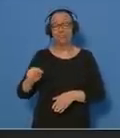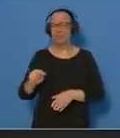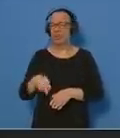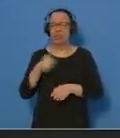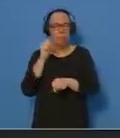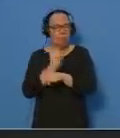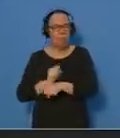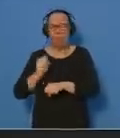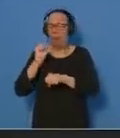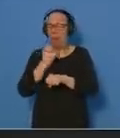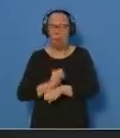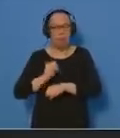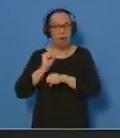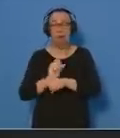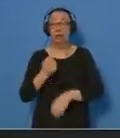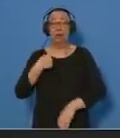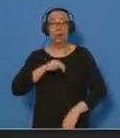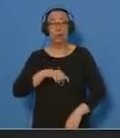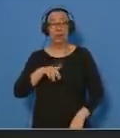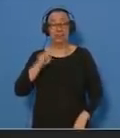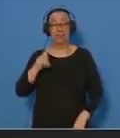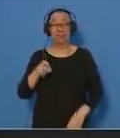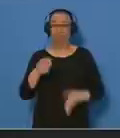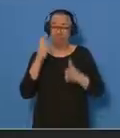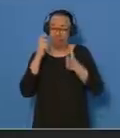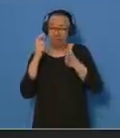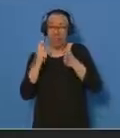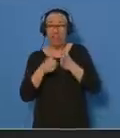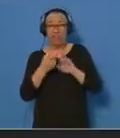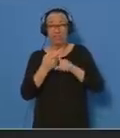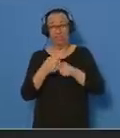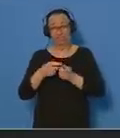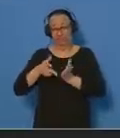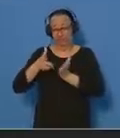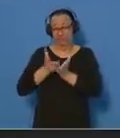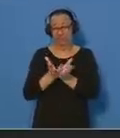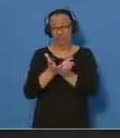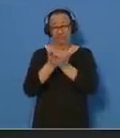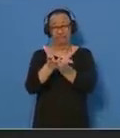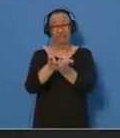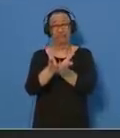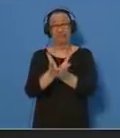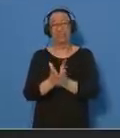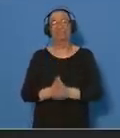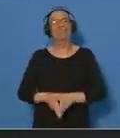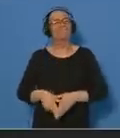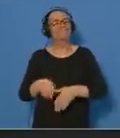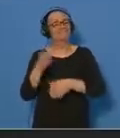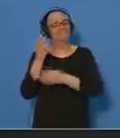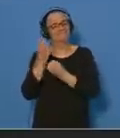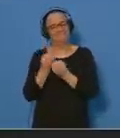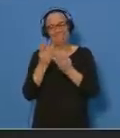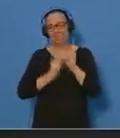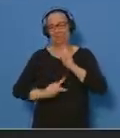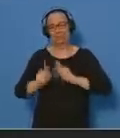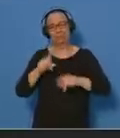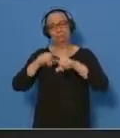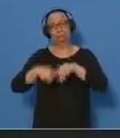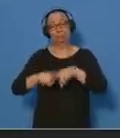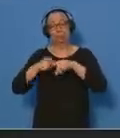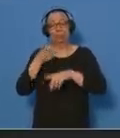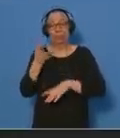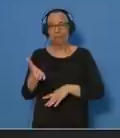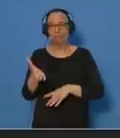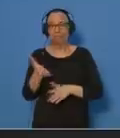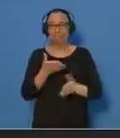to get back. We're going to recognize from the perspective of cruise ships that it's going to be an industry that many persons rely on in Bermuda that